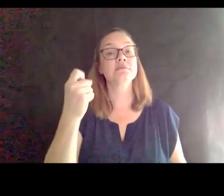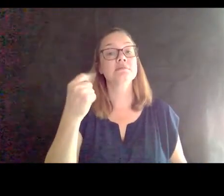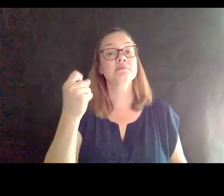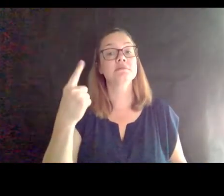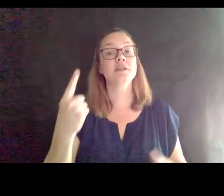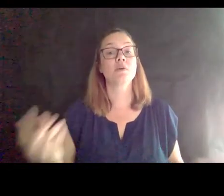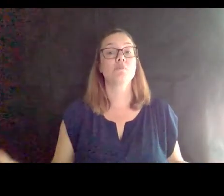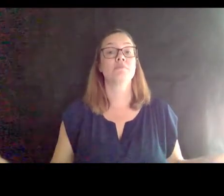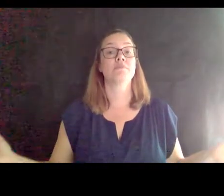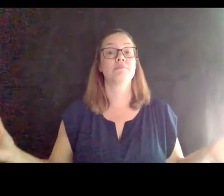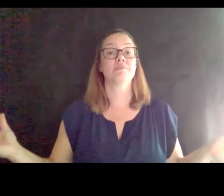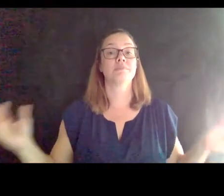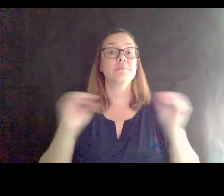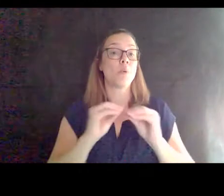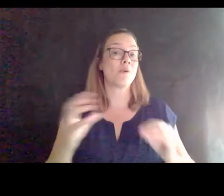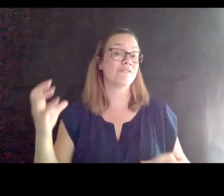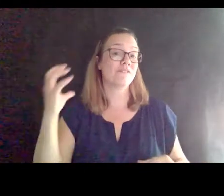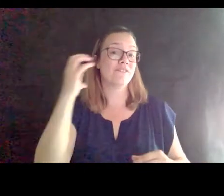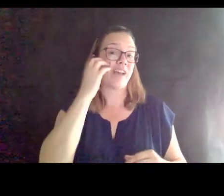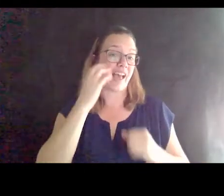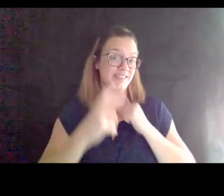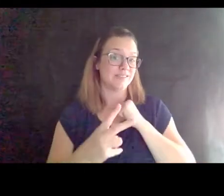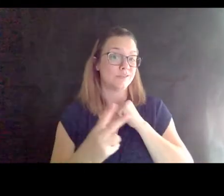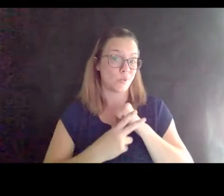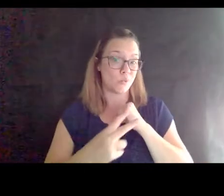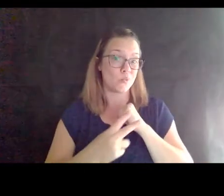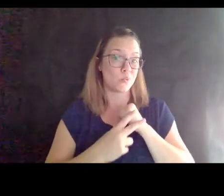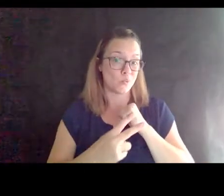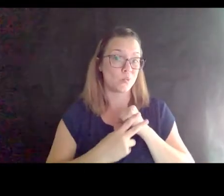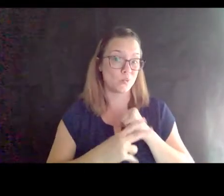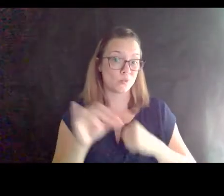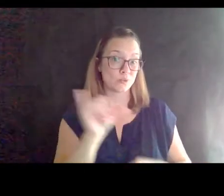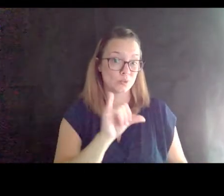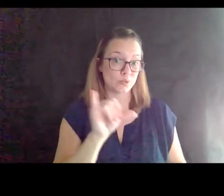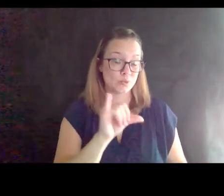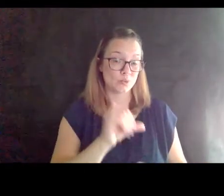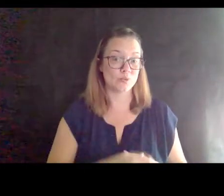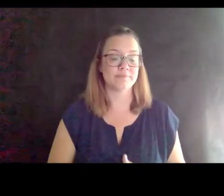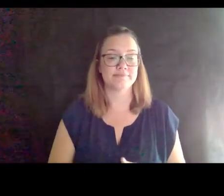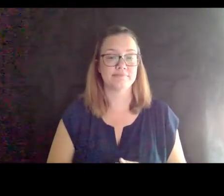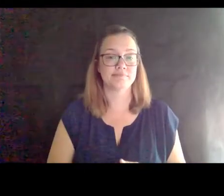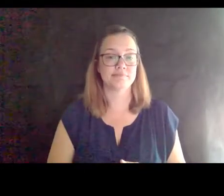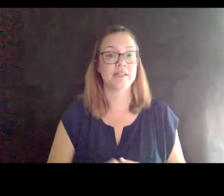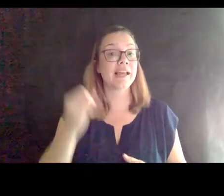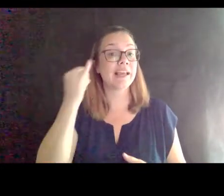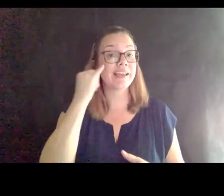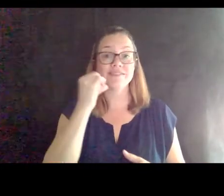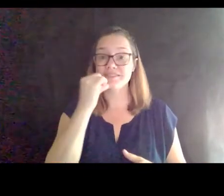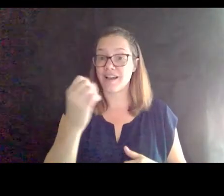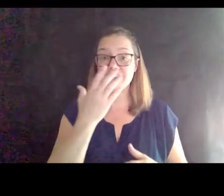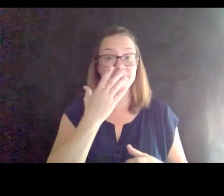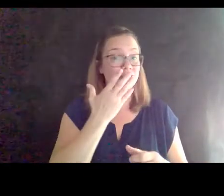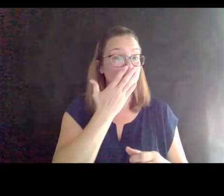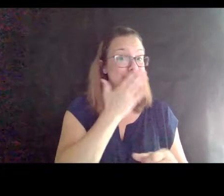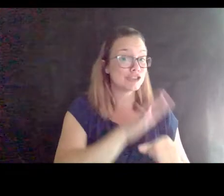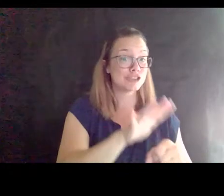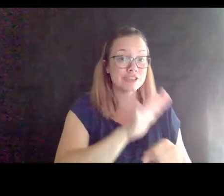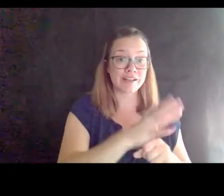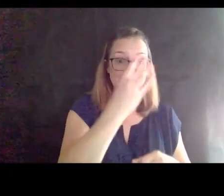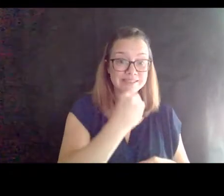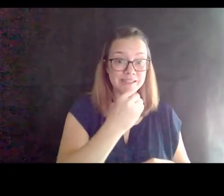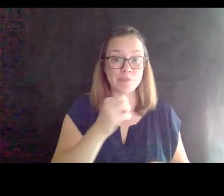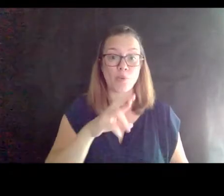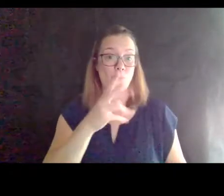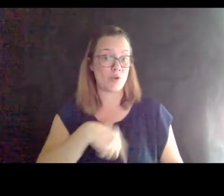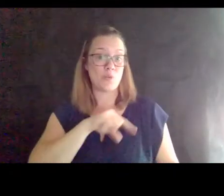unexpended energy to be stored in the body as fat. Poor and insufficient sleep makes the body